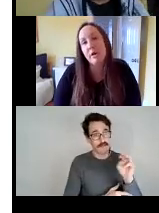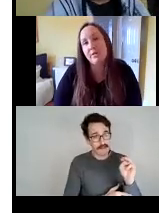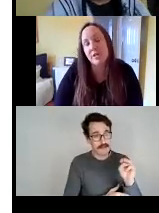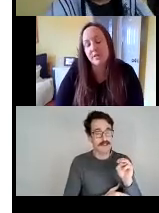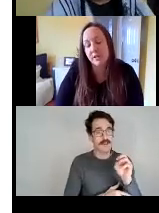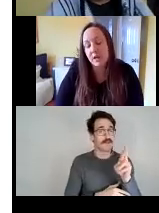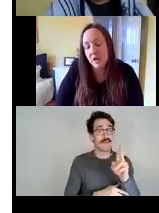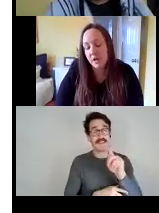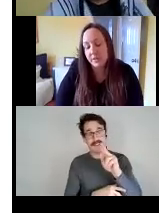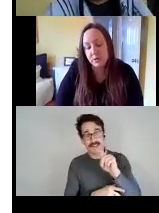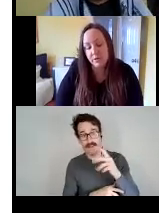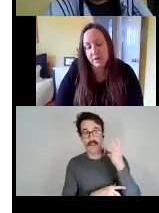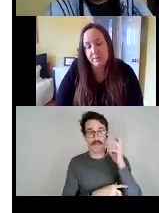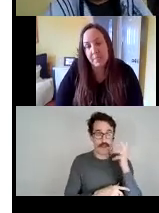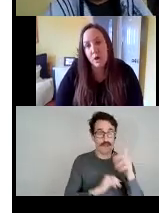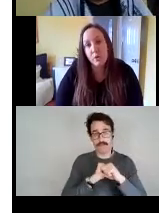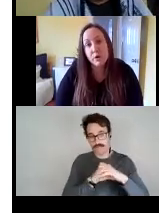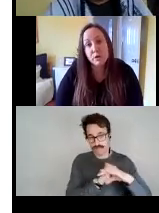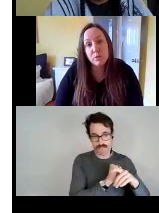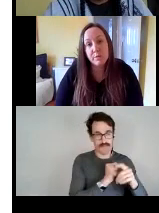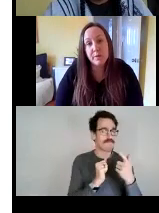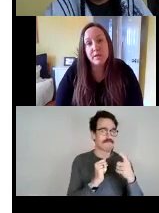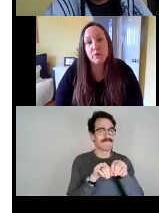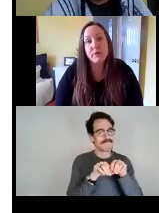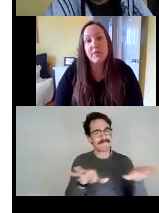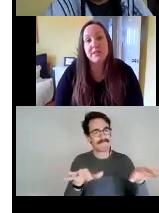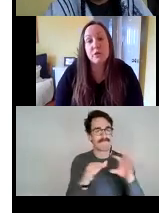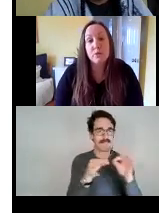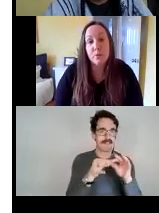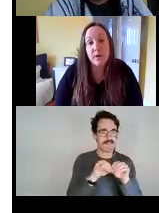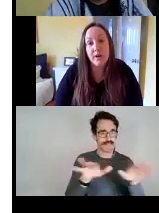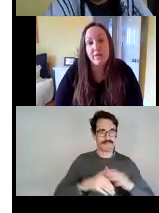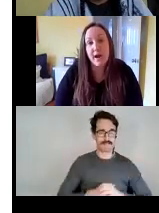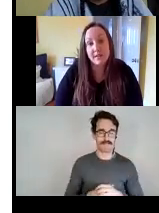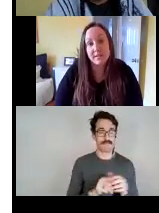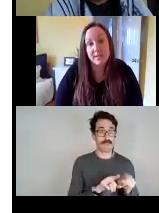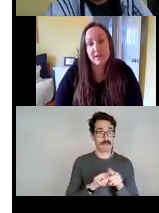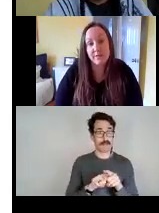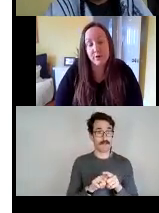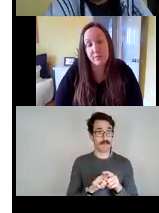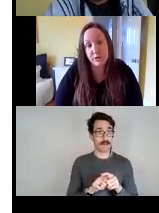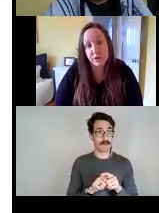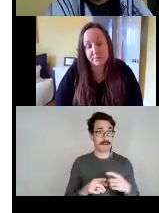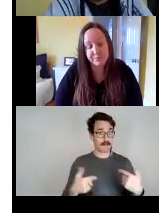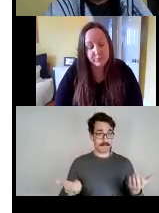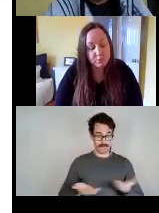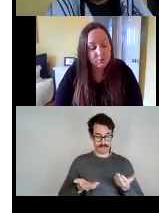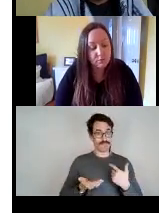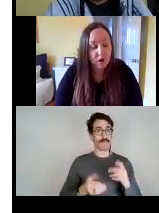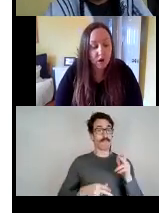radio advertising, and that sort of thing. We also want to be sort of that central point of access to